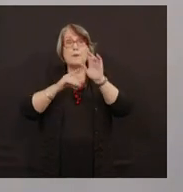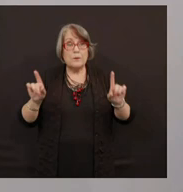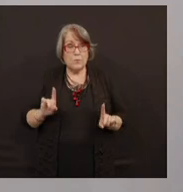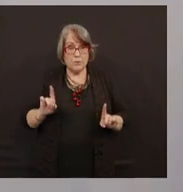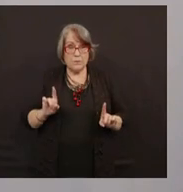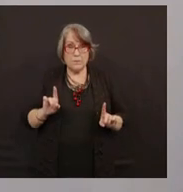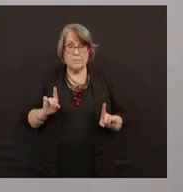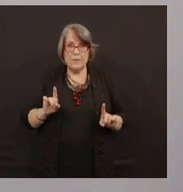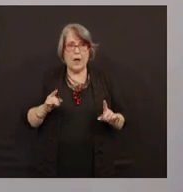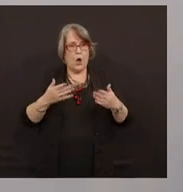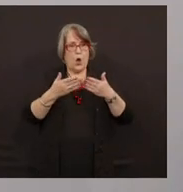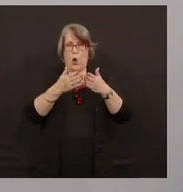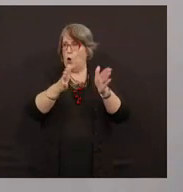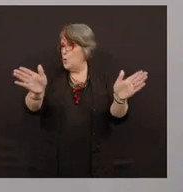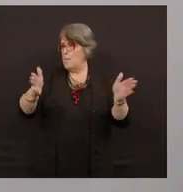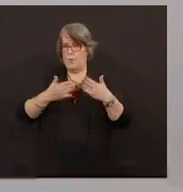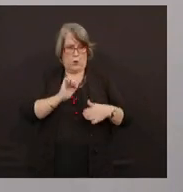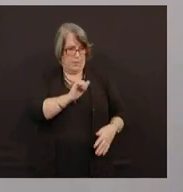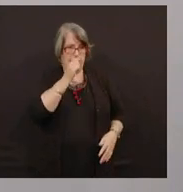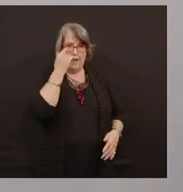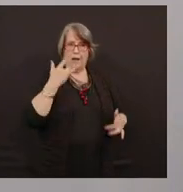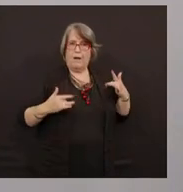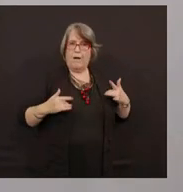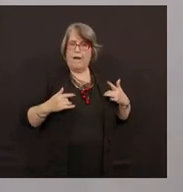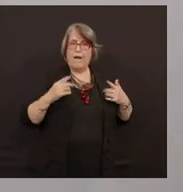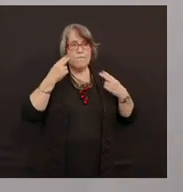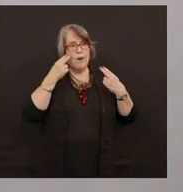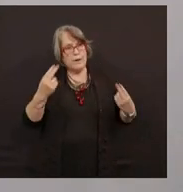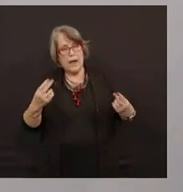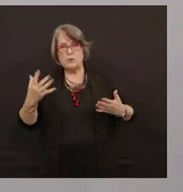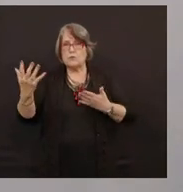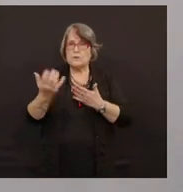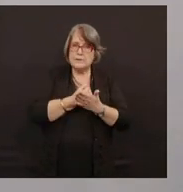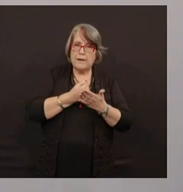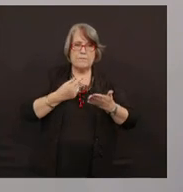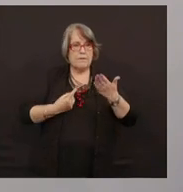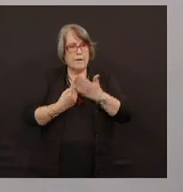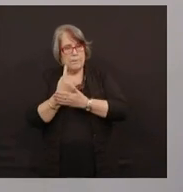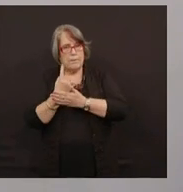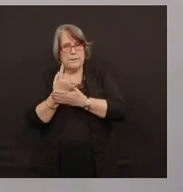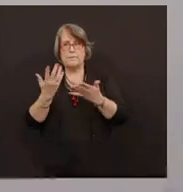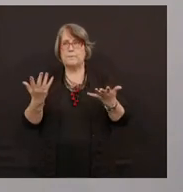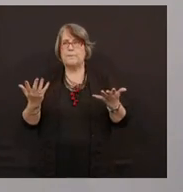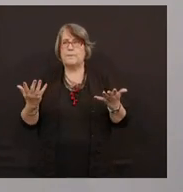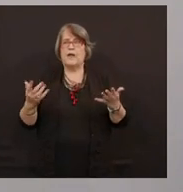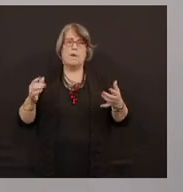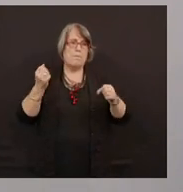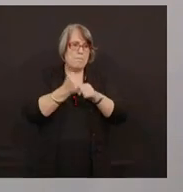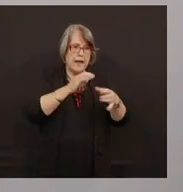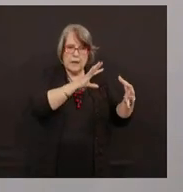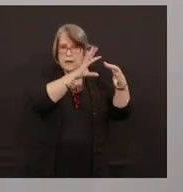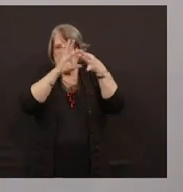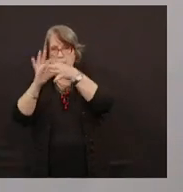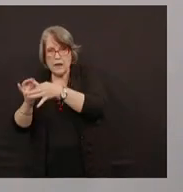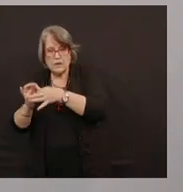mean is opening up chances in their lives for natural safeguards to emerge. So community connection, being